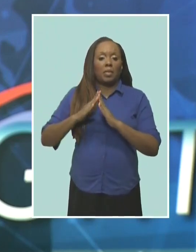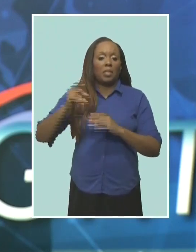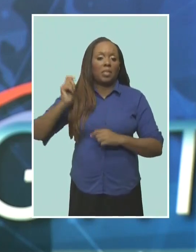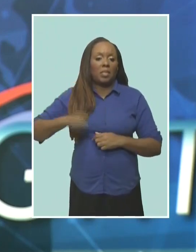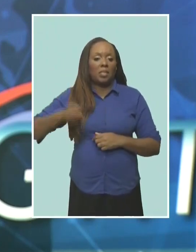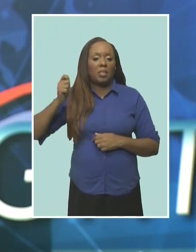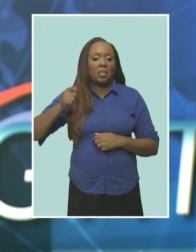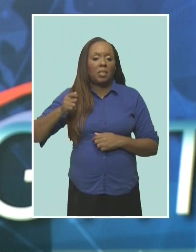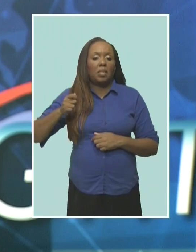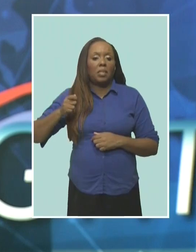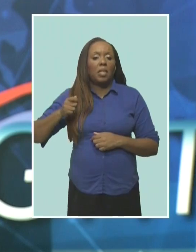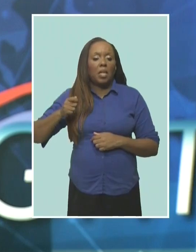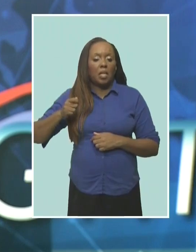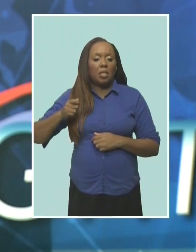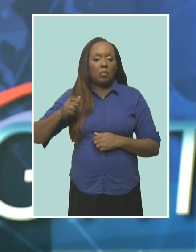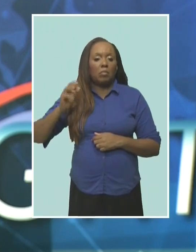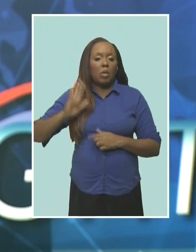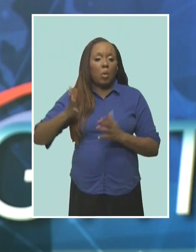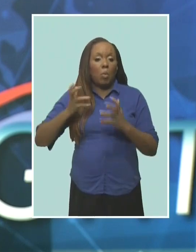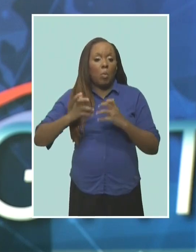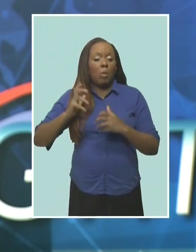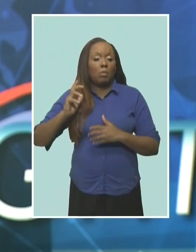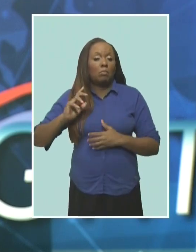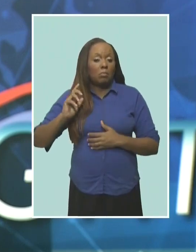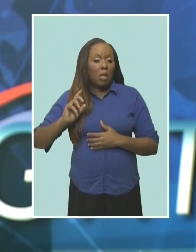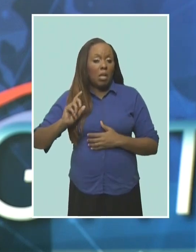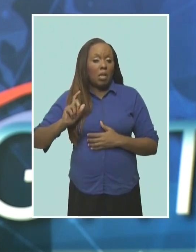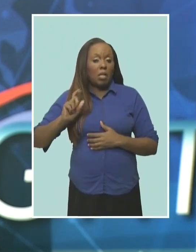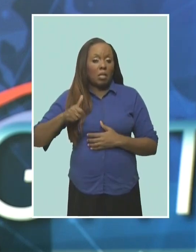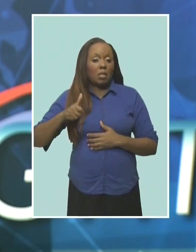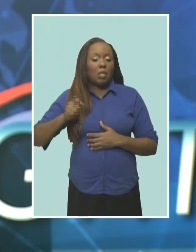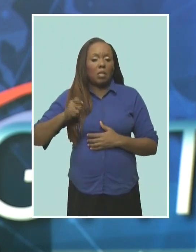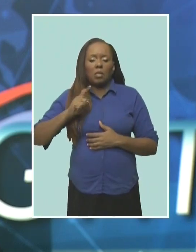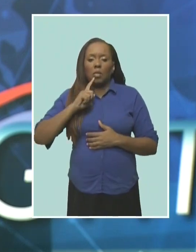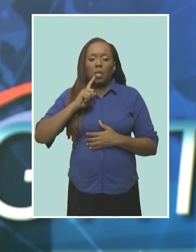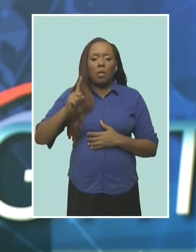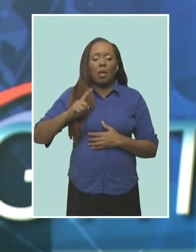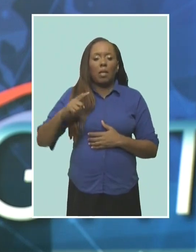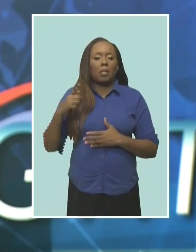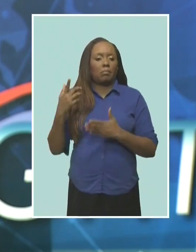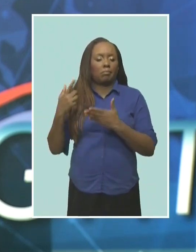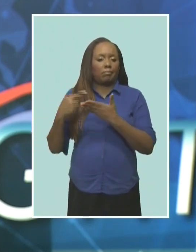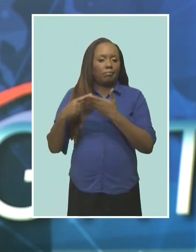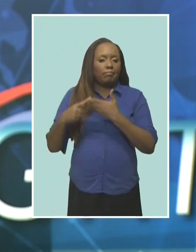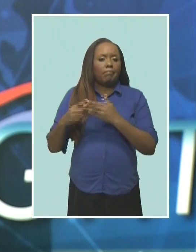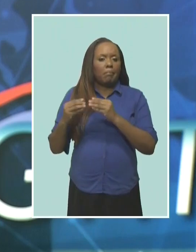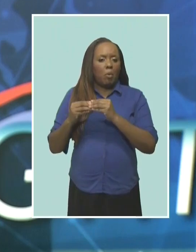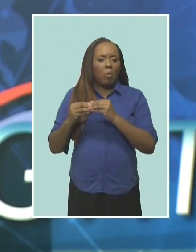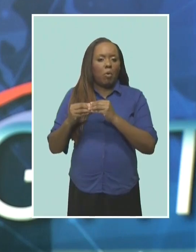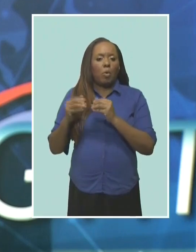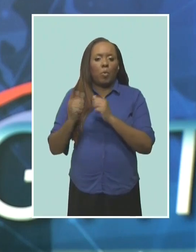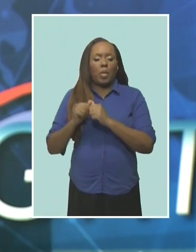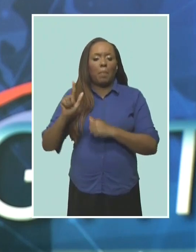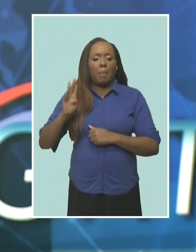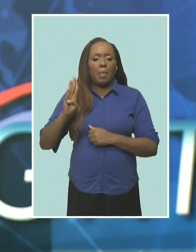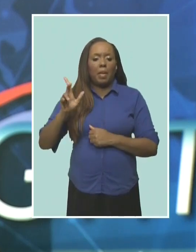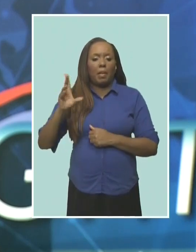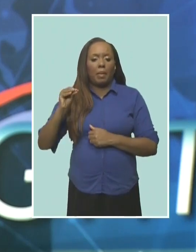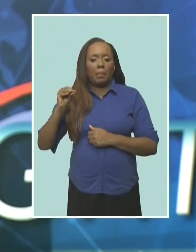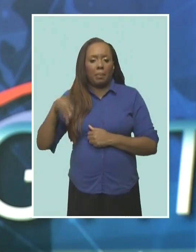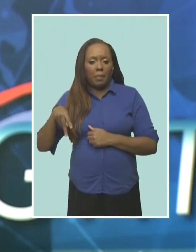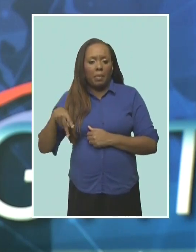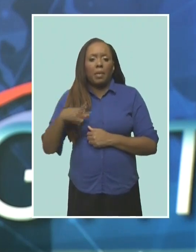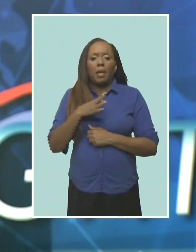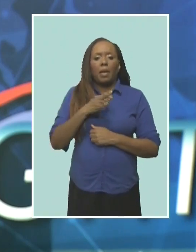amicus curiae, a friend of the court submission in the matter, the Barbados Light and Power Company versus the Fair Trading